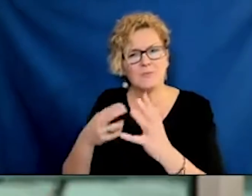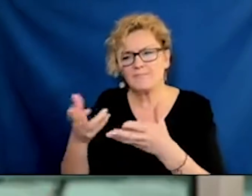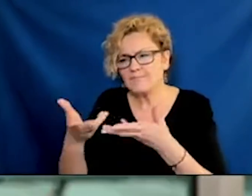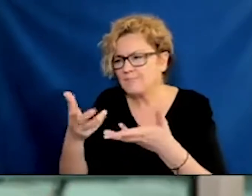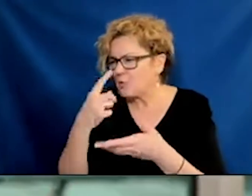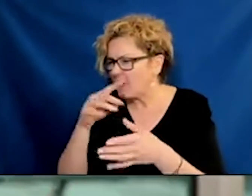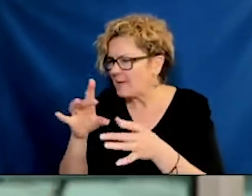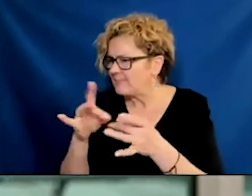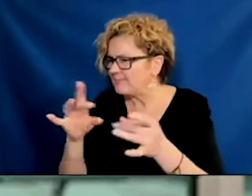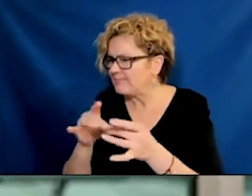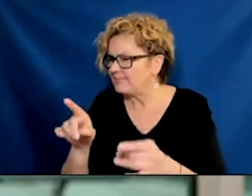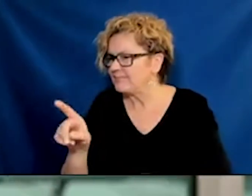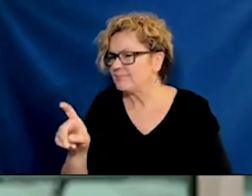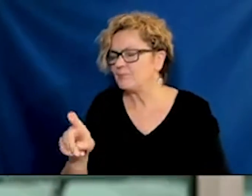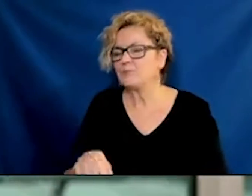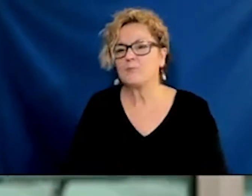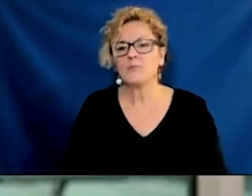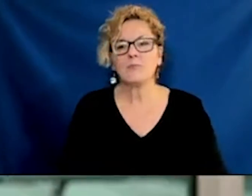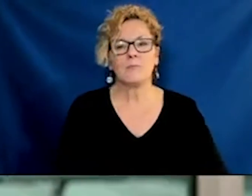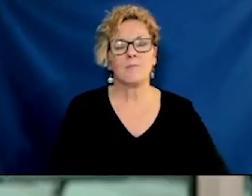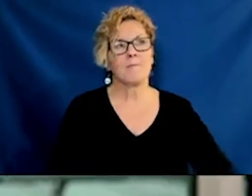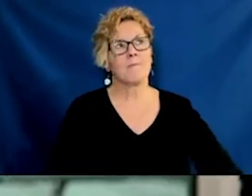comparing very different things.